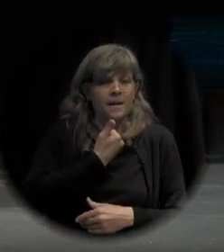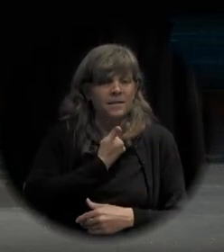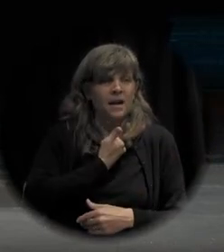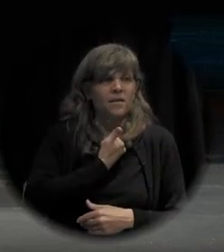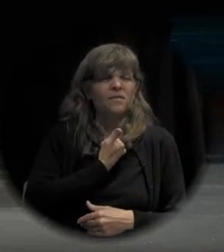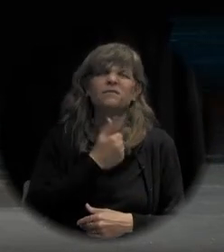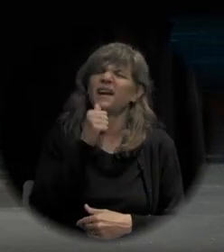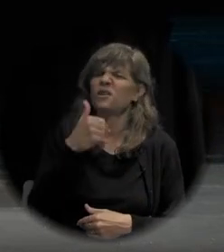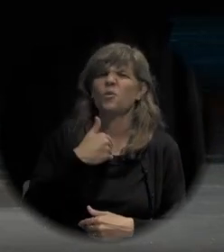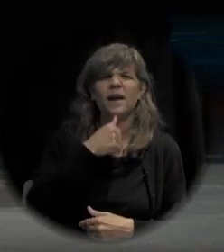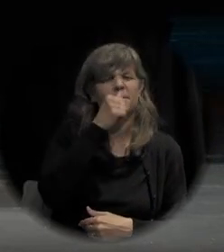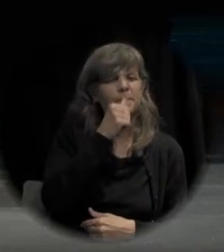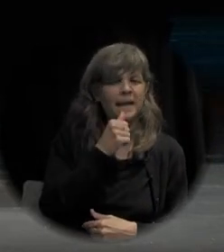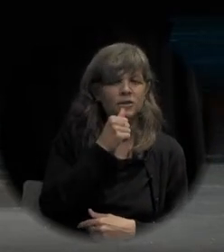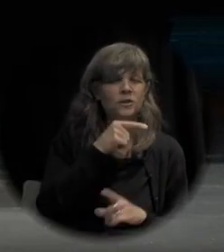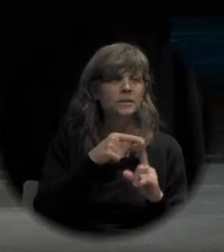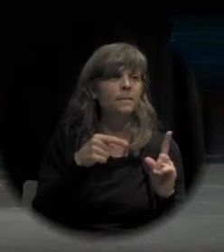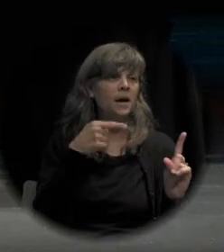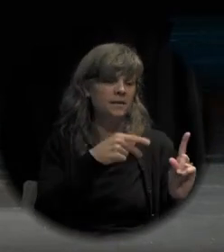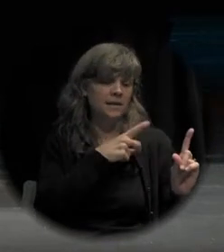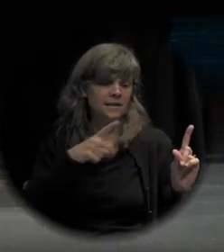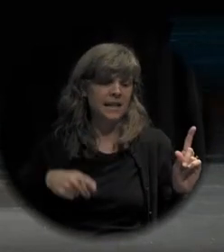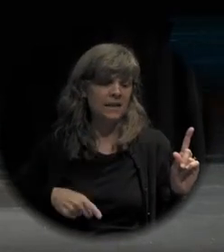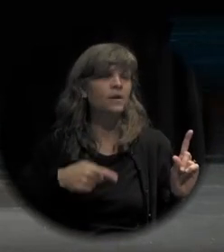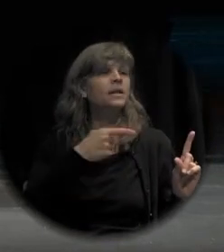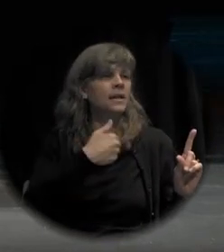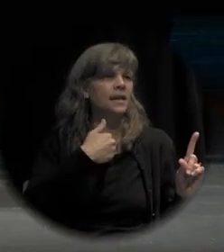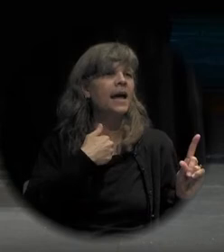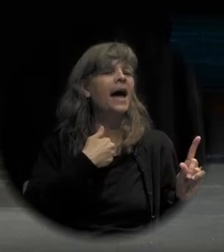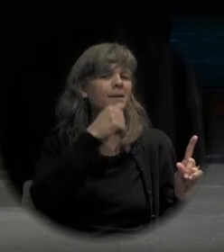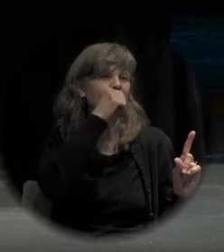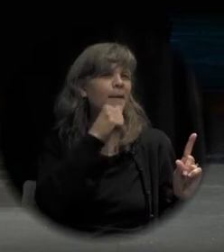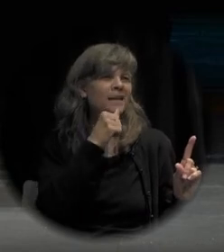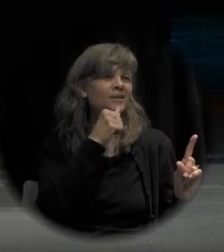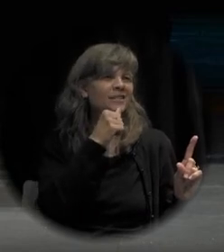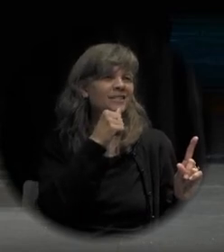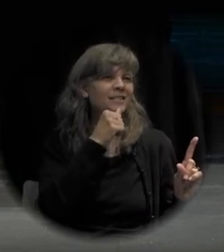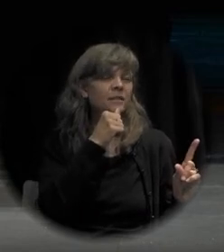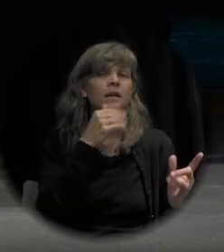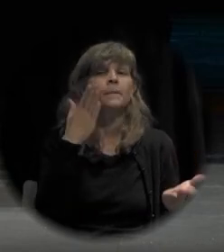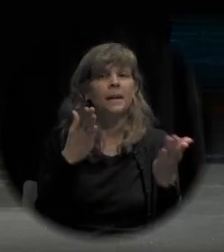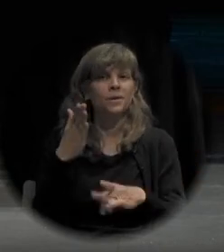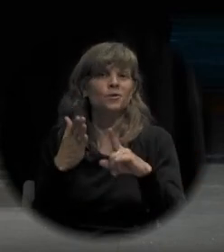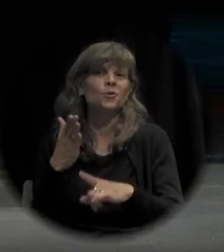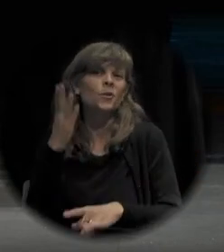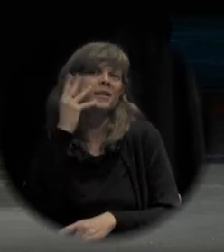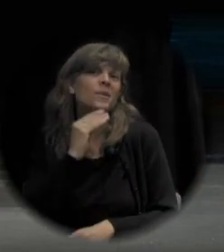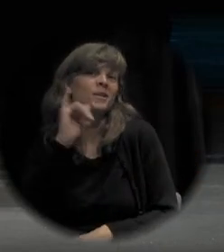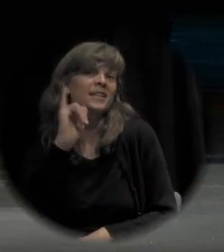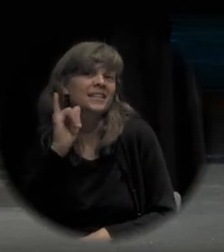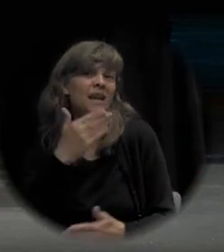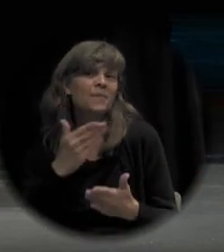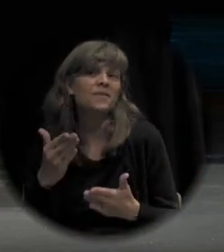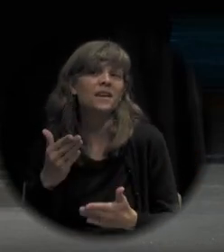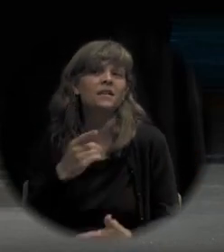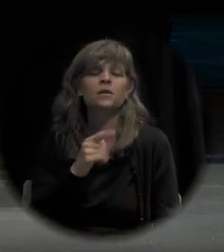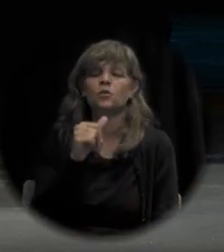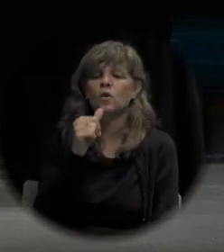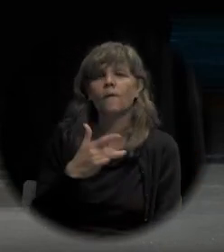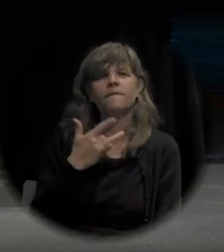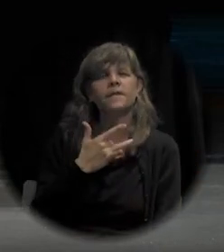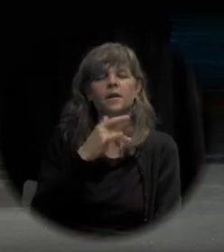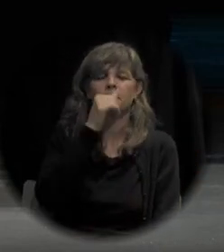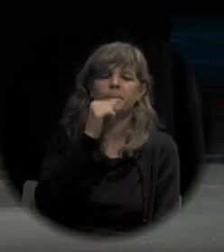one of them. It's really easy to get impatient, isn't it? It's very easy to say, wait a minute, I've been waiting for this